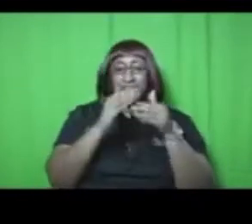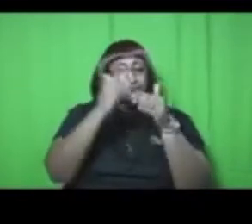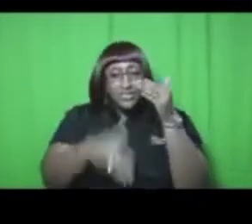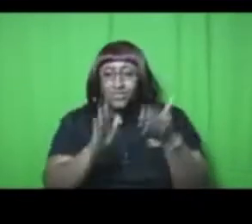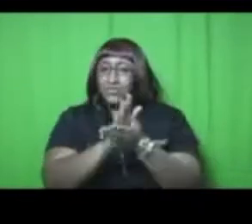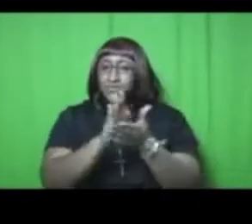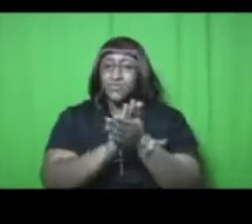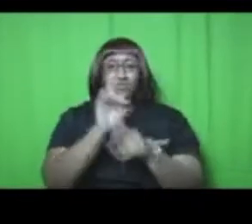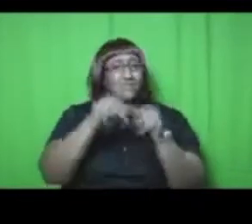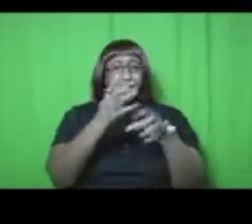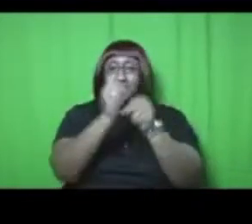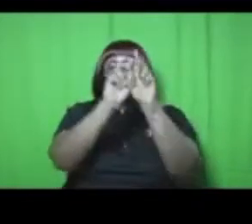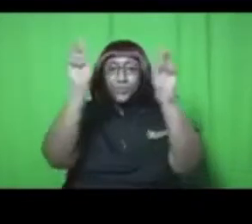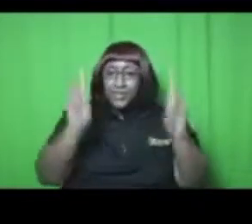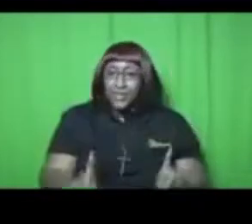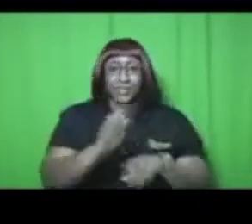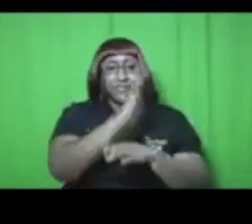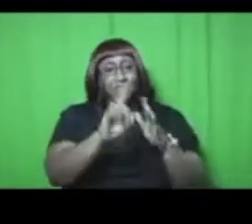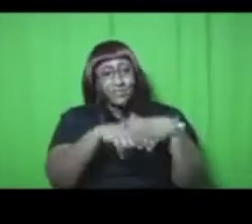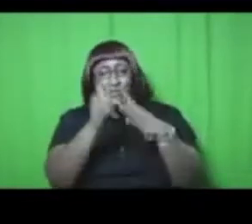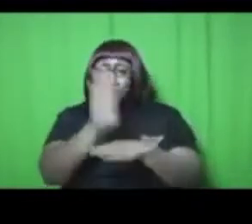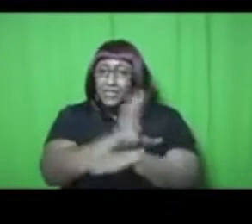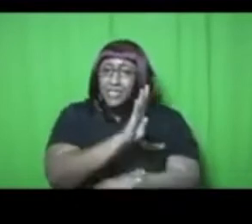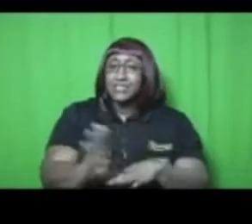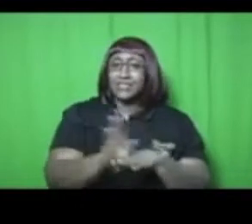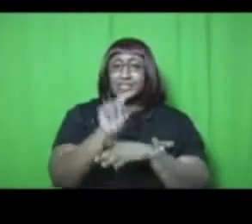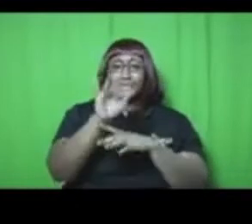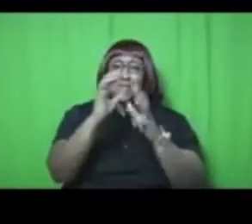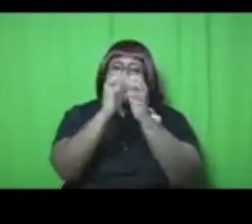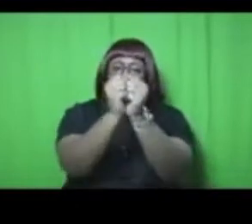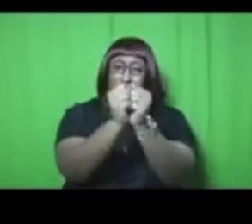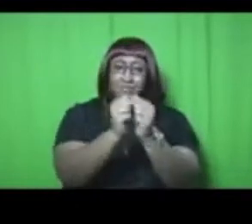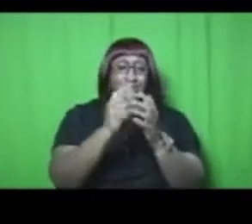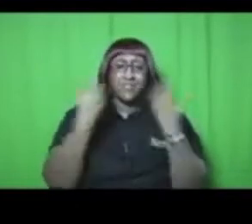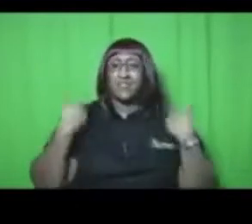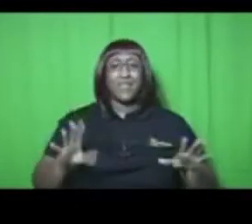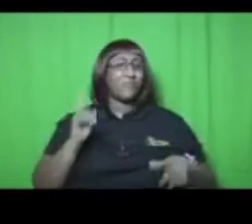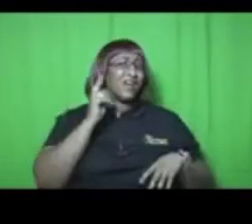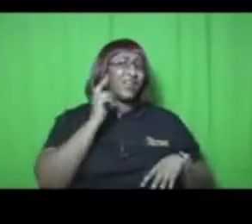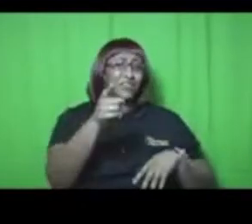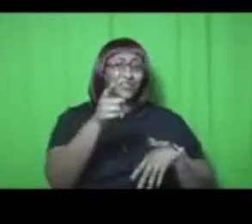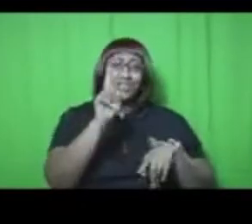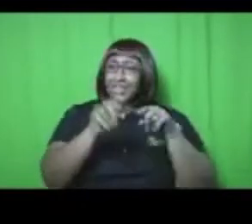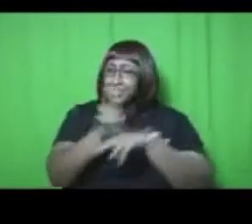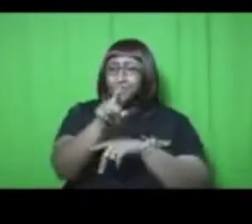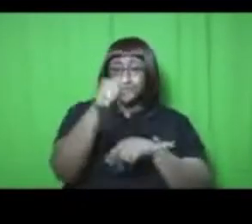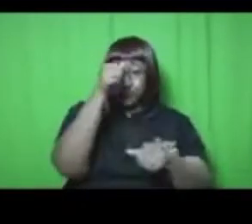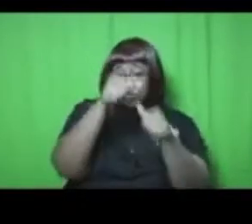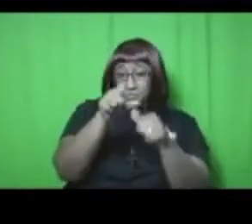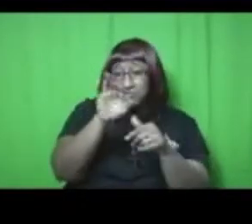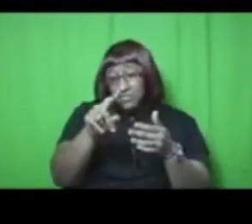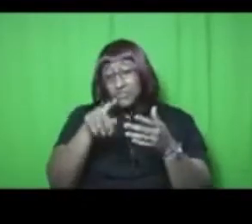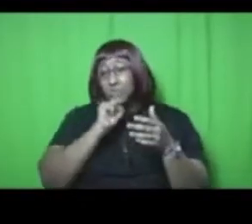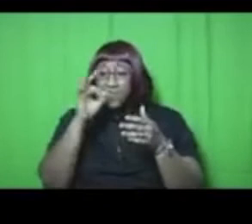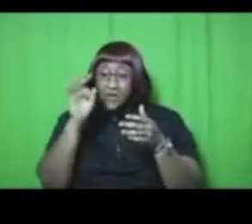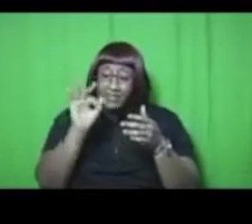school. You can't get that degree. You'll never start that business. They try to stay with you. Nobody don't want to hear you. They can't use you. You remember what you did when